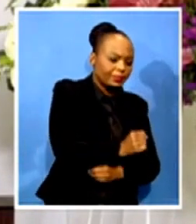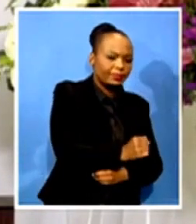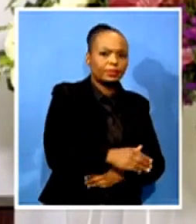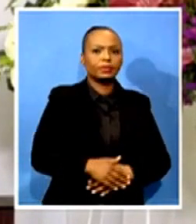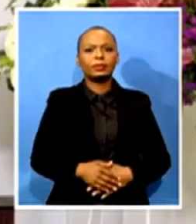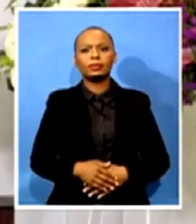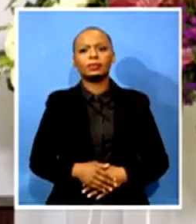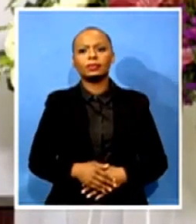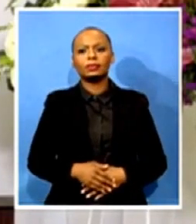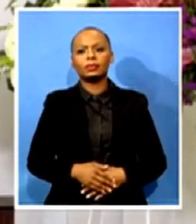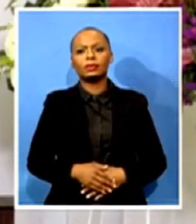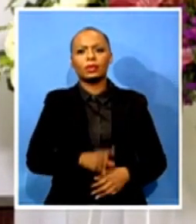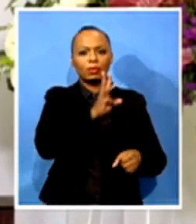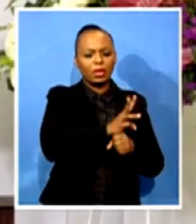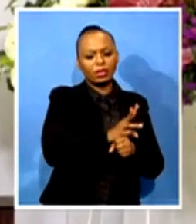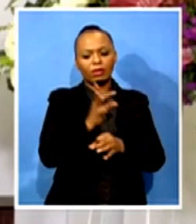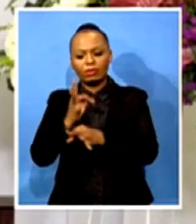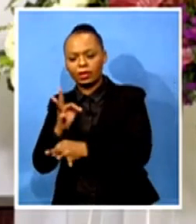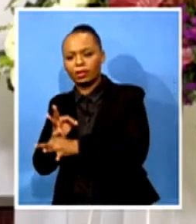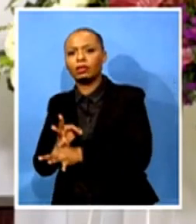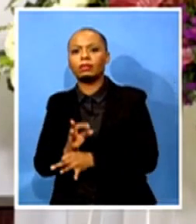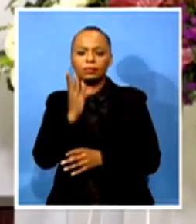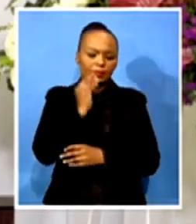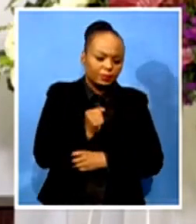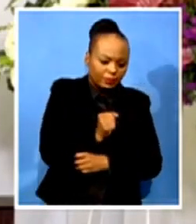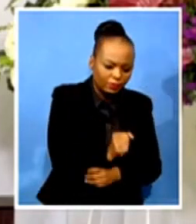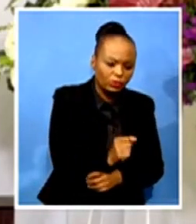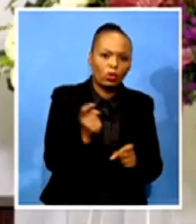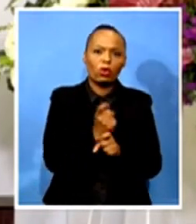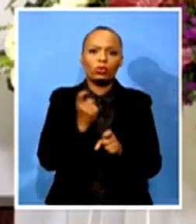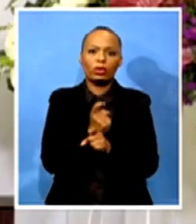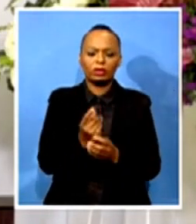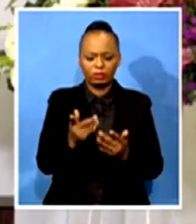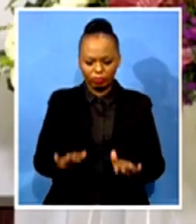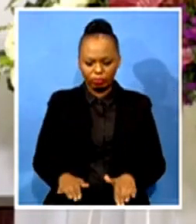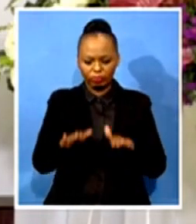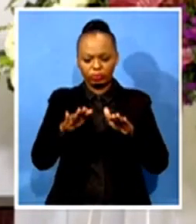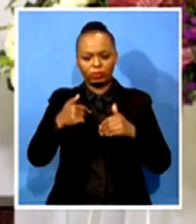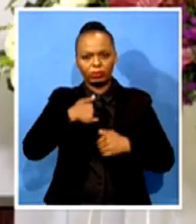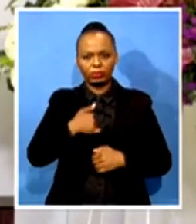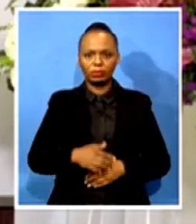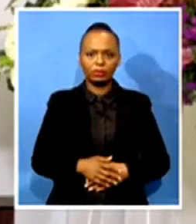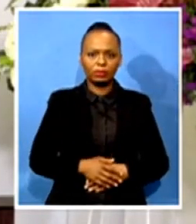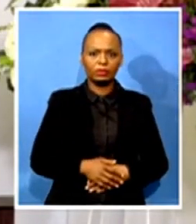paternal gogo, they were there when I grew up. He understand again.